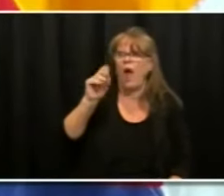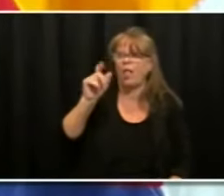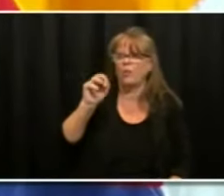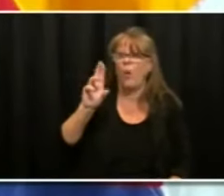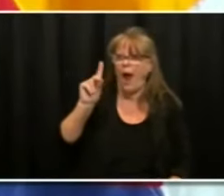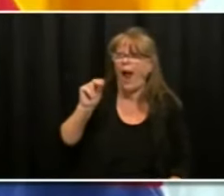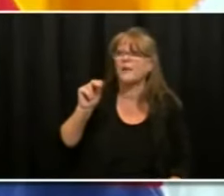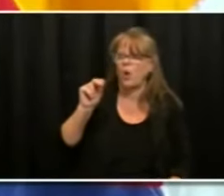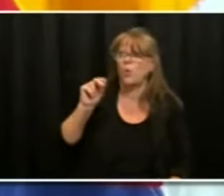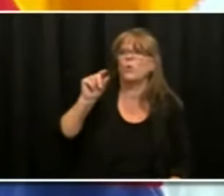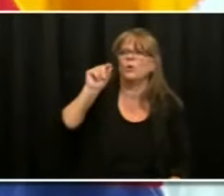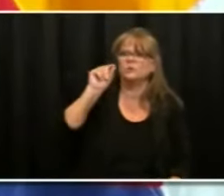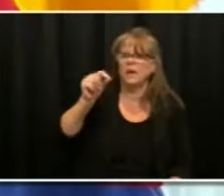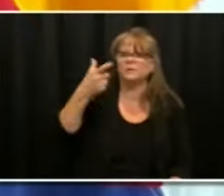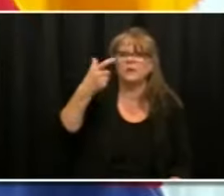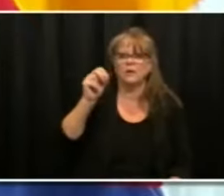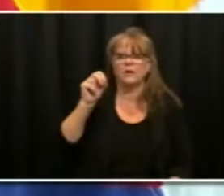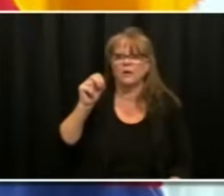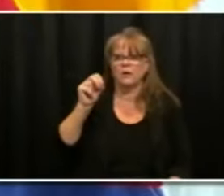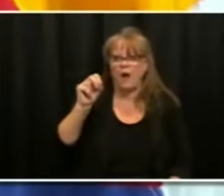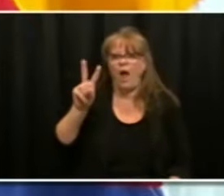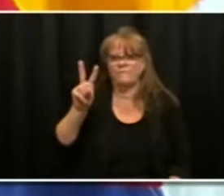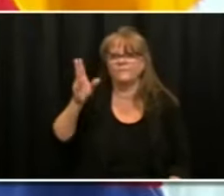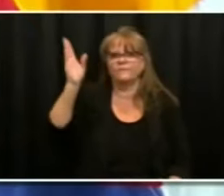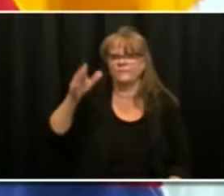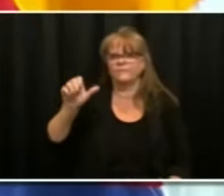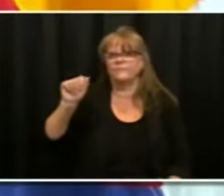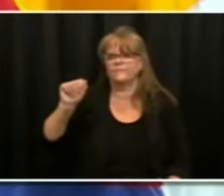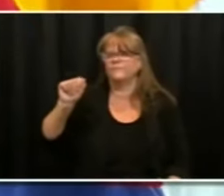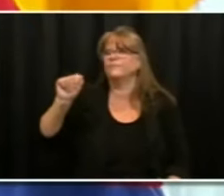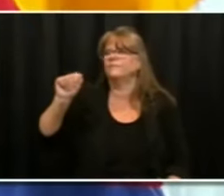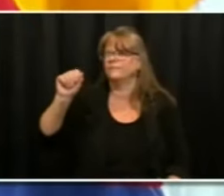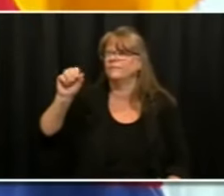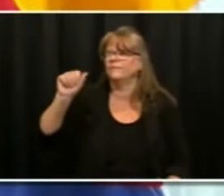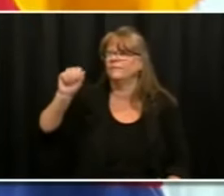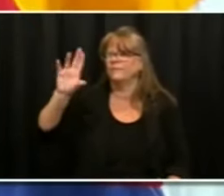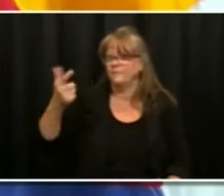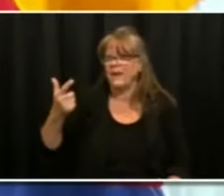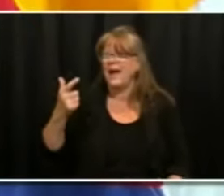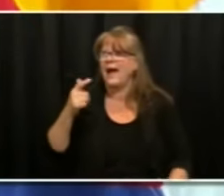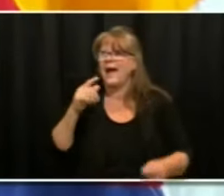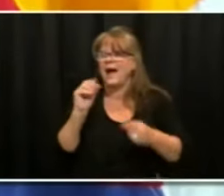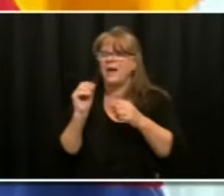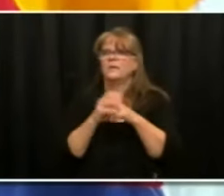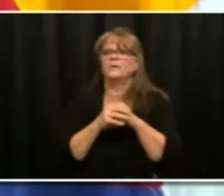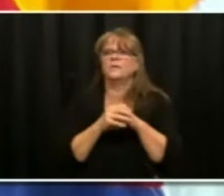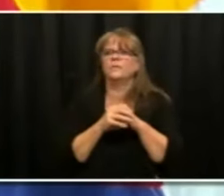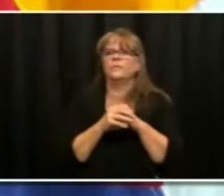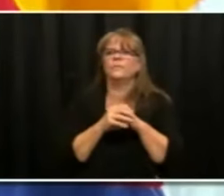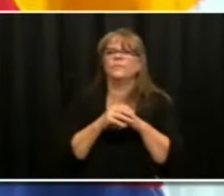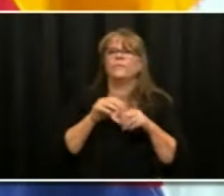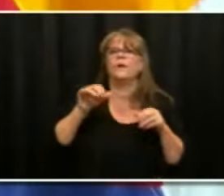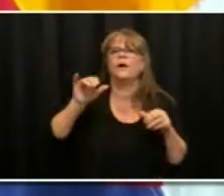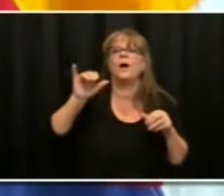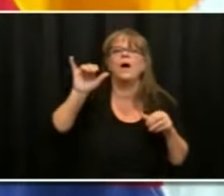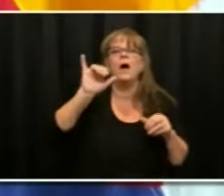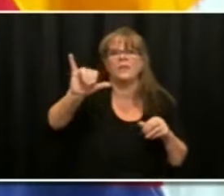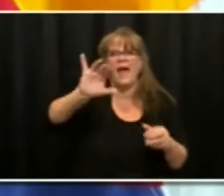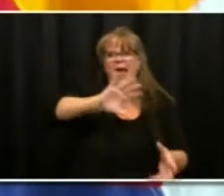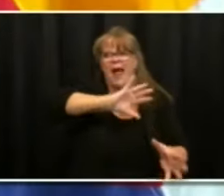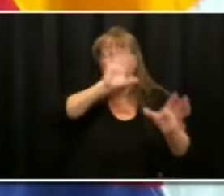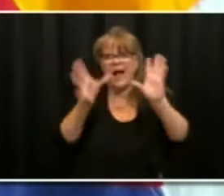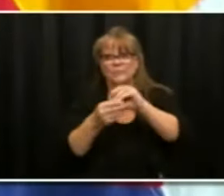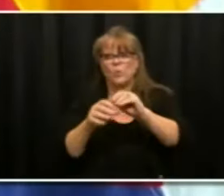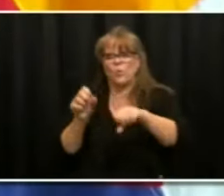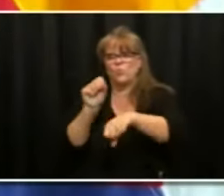farmers markets open. But of course, none of this work matters without helping ensure the health and safety